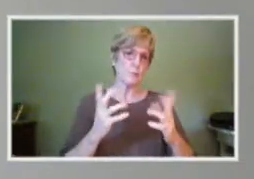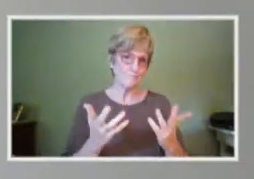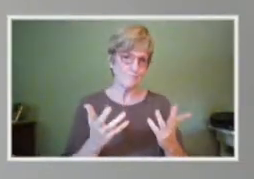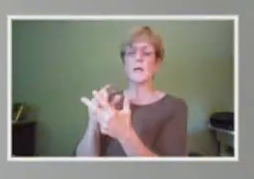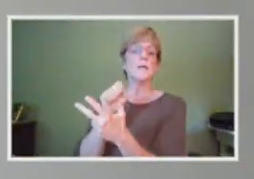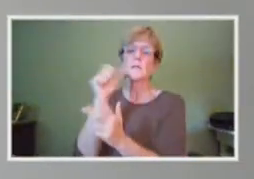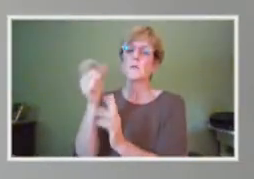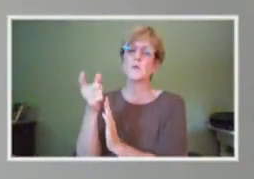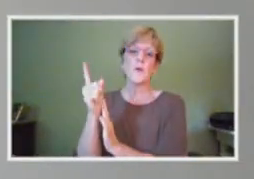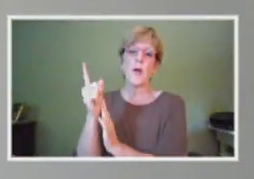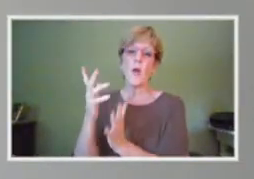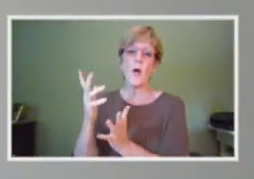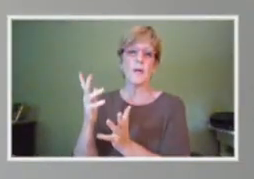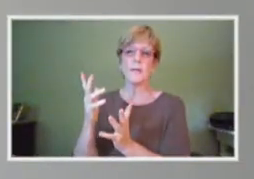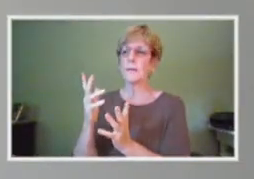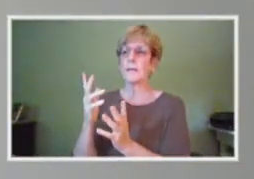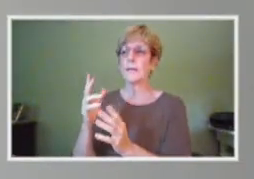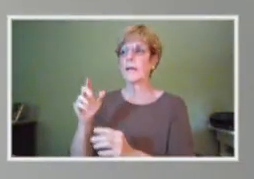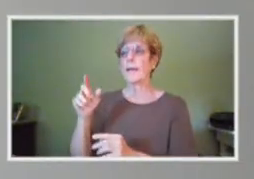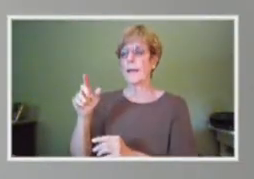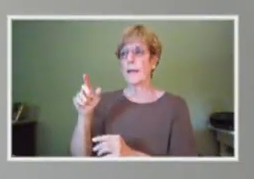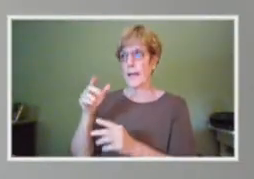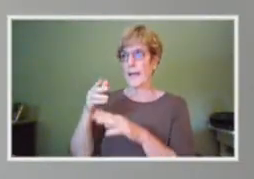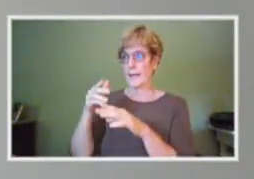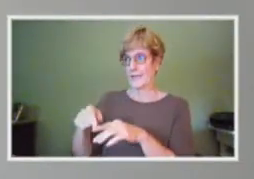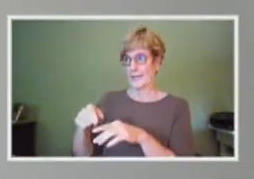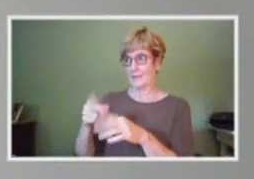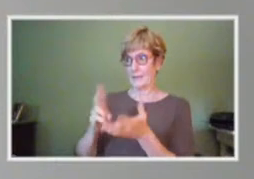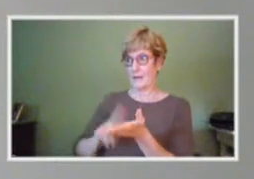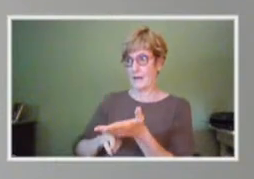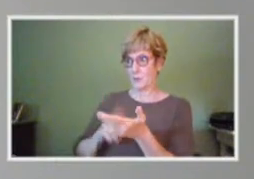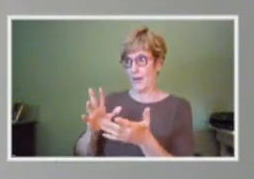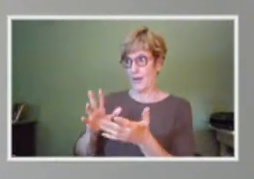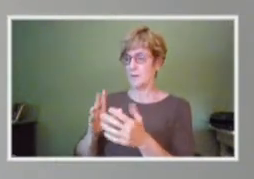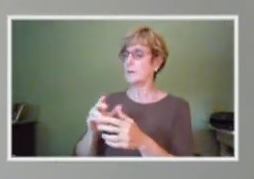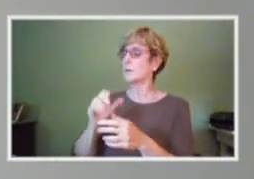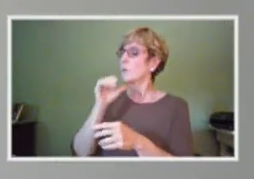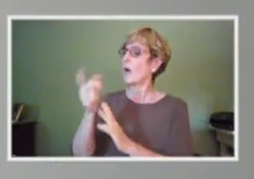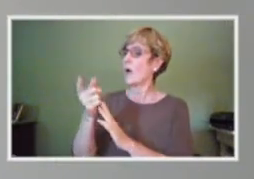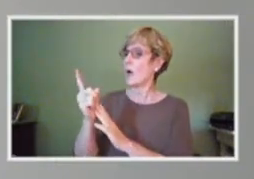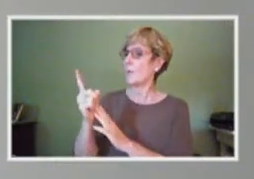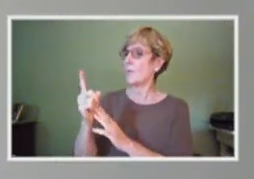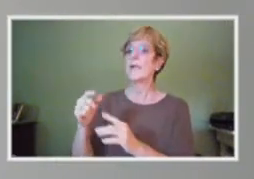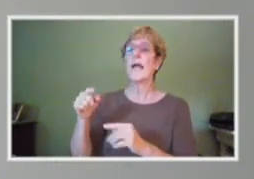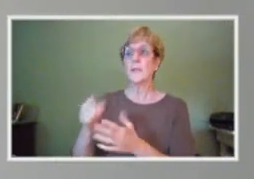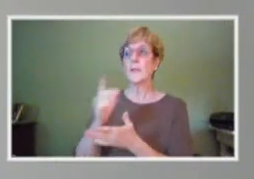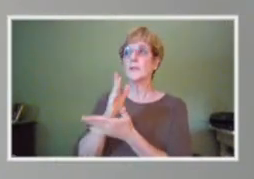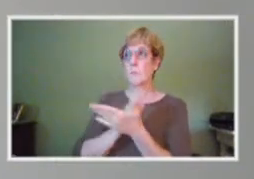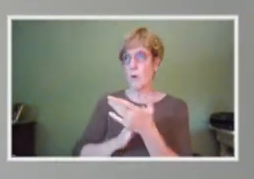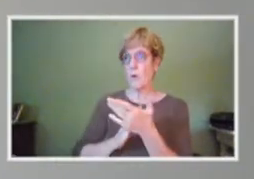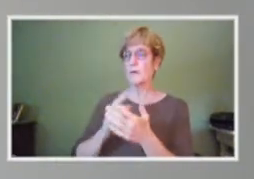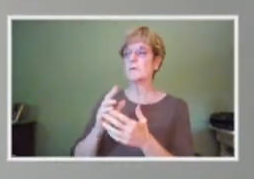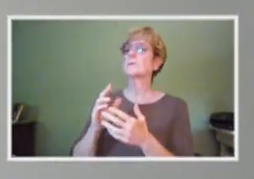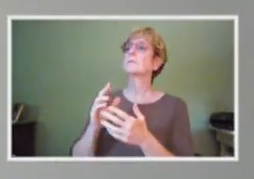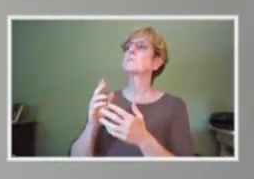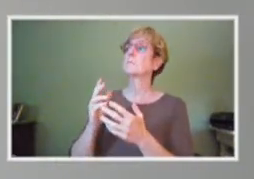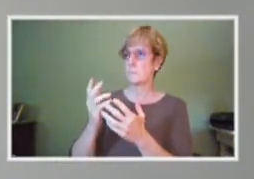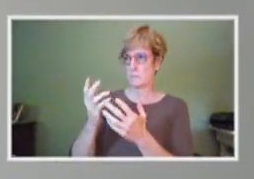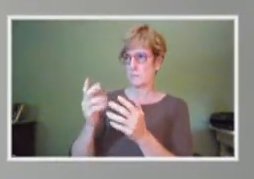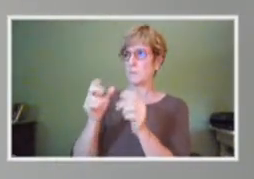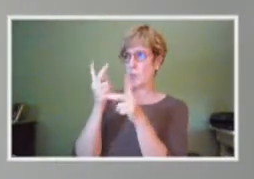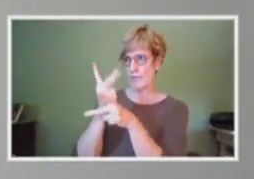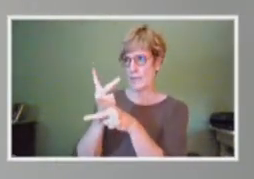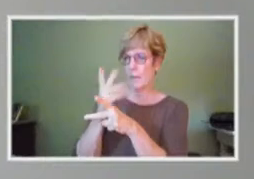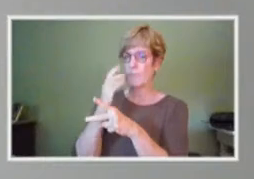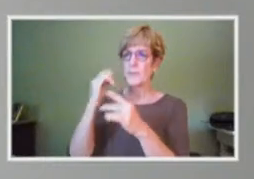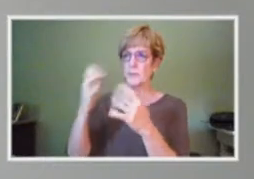Johnson, is Wing Yap, after this current contract renewal, we renewed in this part, and mostly because we wanted to ensure stability